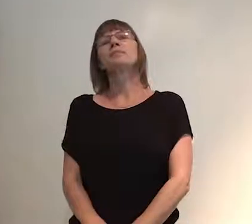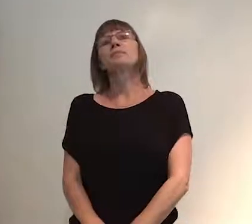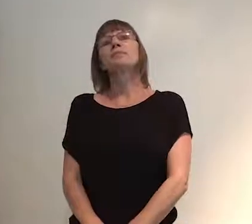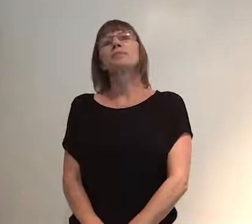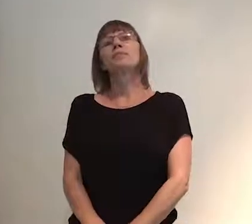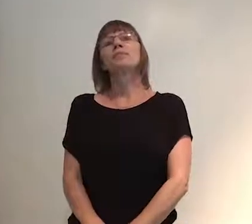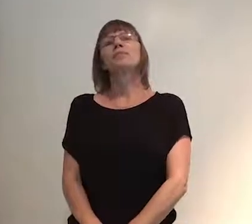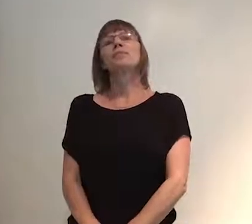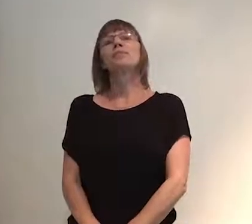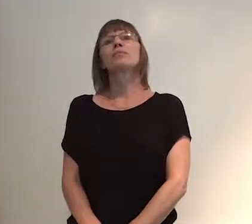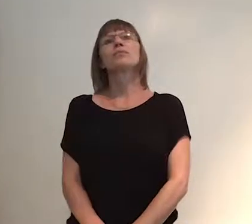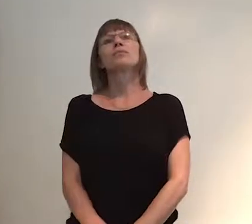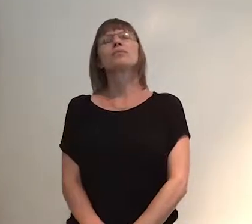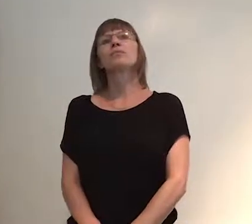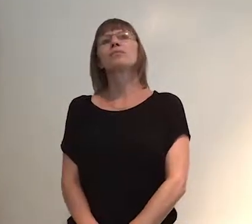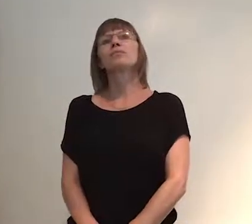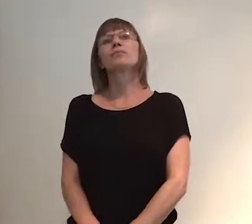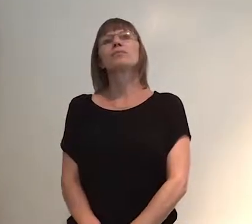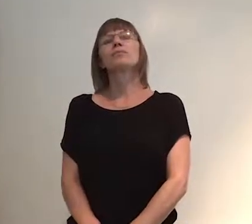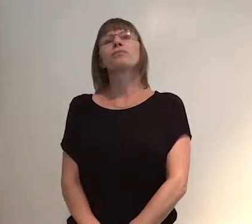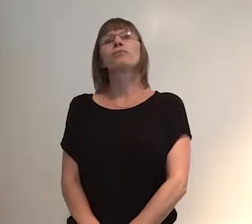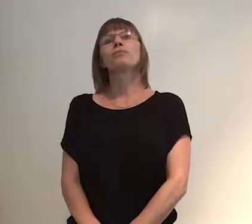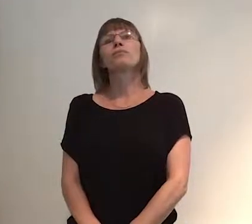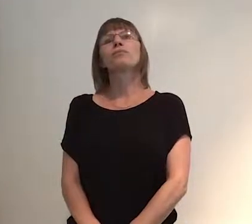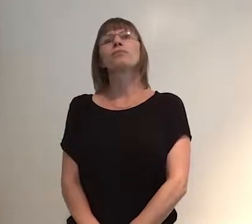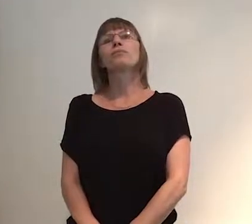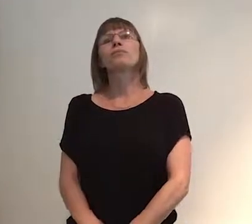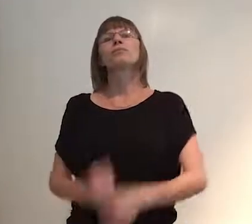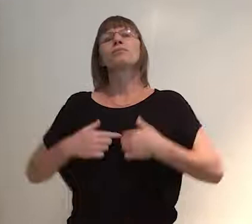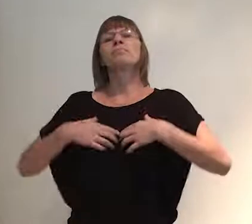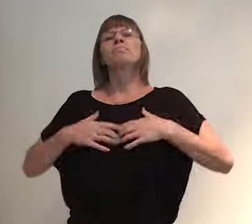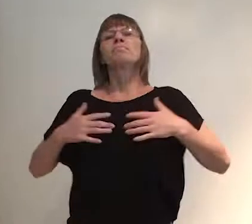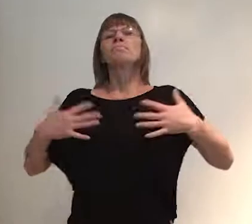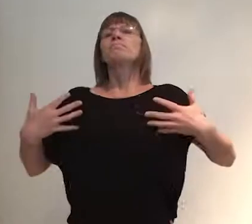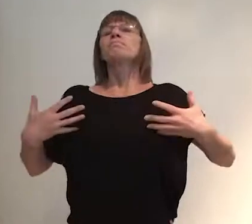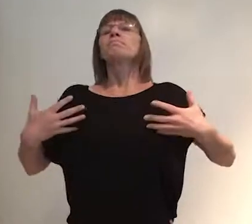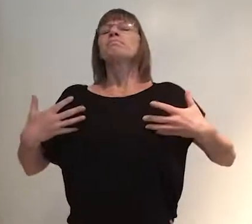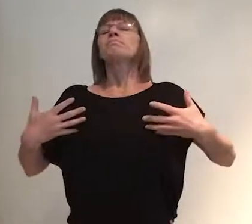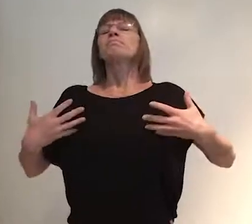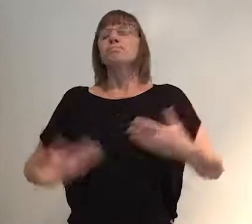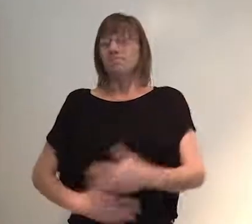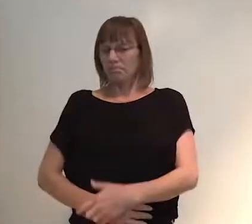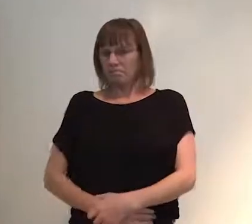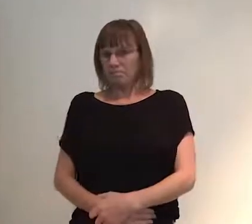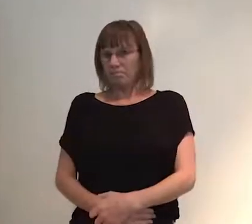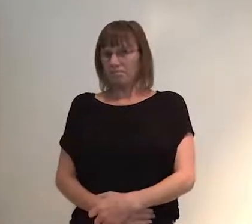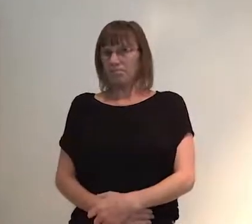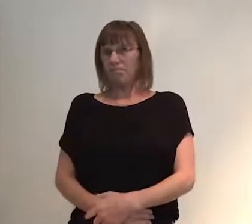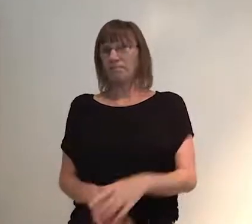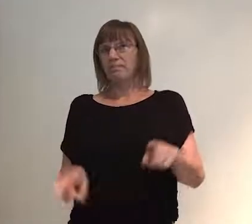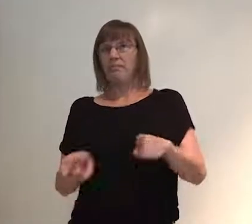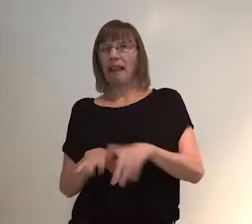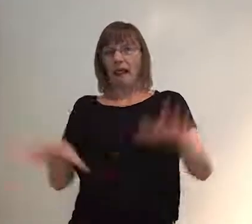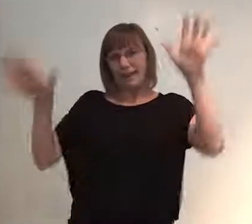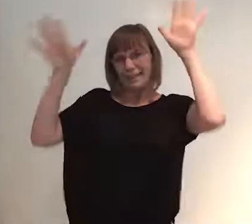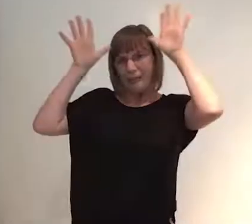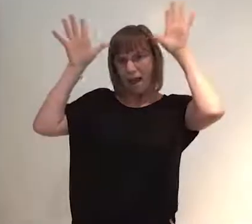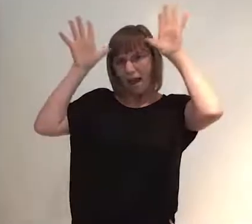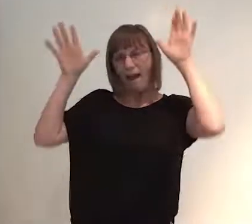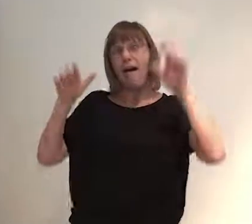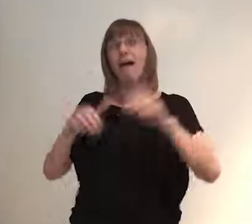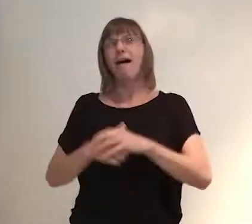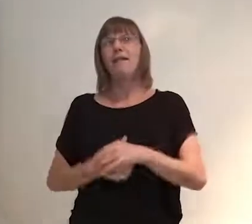left knee, and we're turning toward our right, opening through the chest. And then just like a deer, this